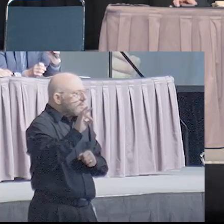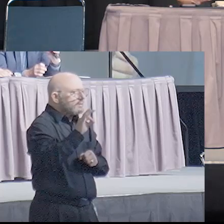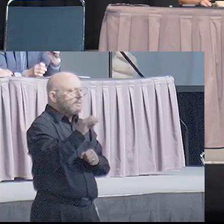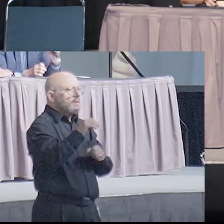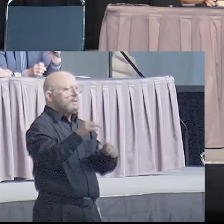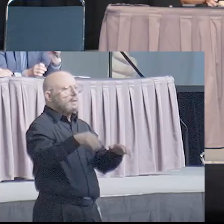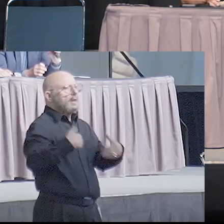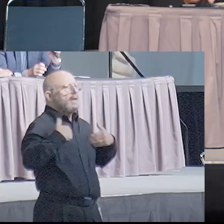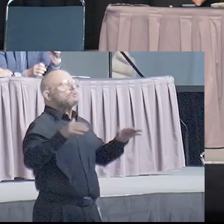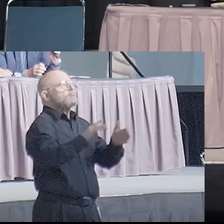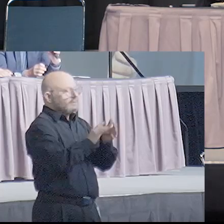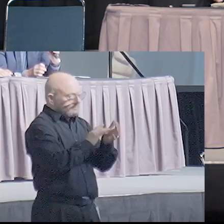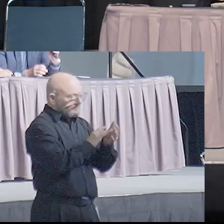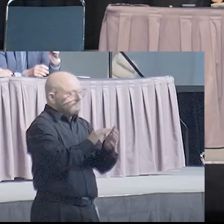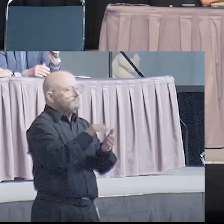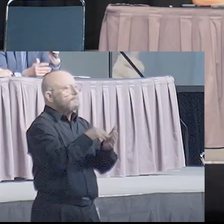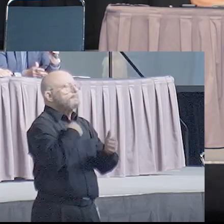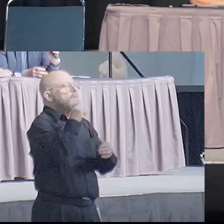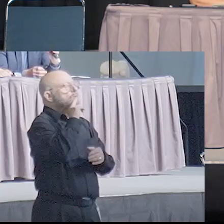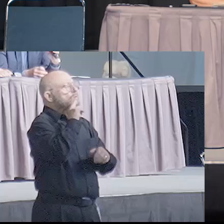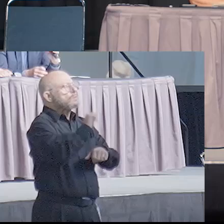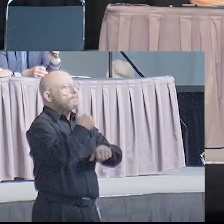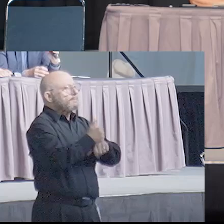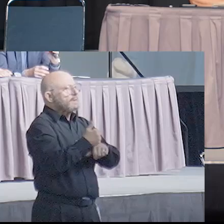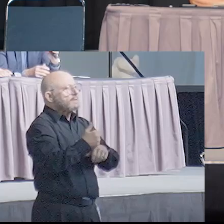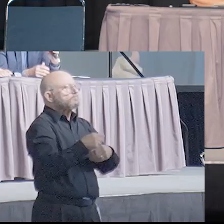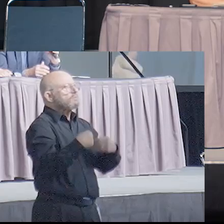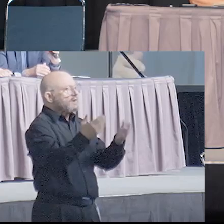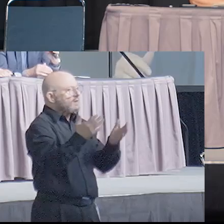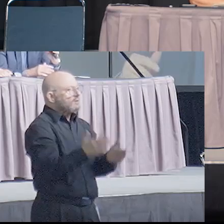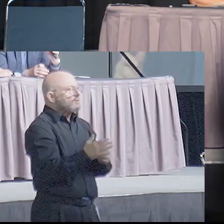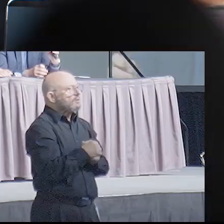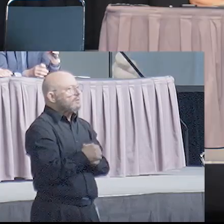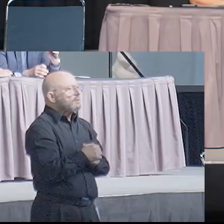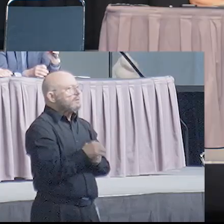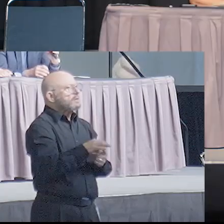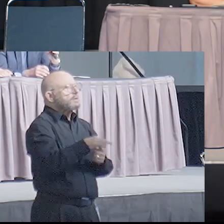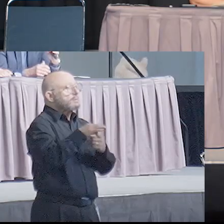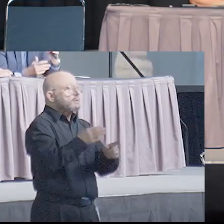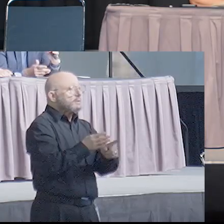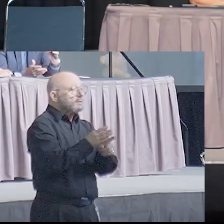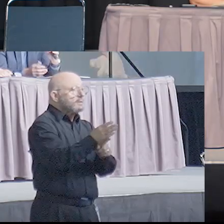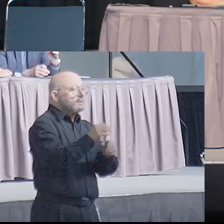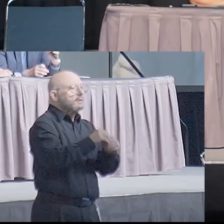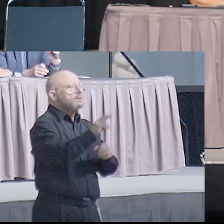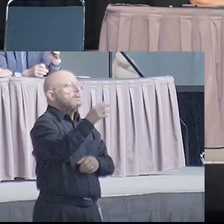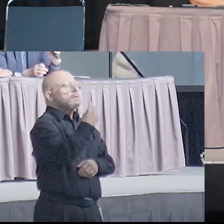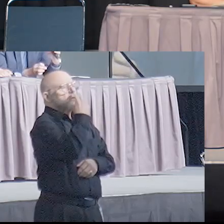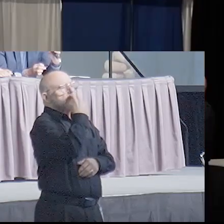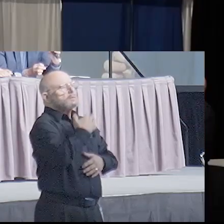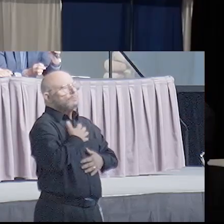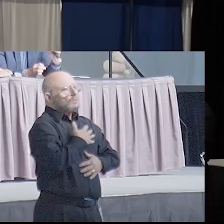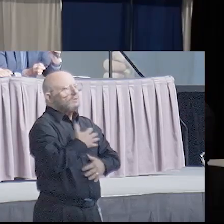Supply. We are a Houston-based provider of durable medical equipment, specializing in respiratory, like ventilators and